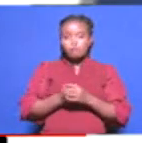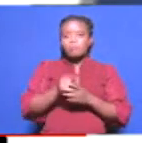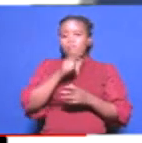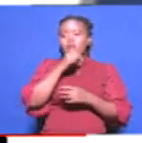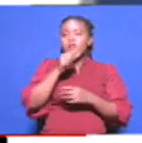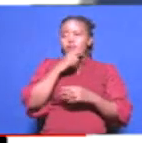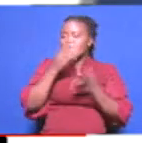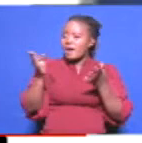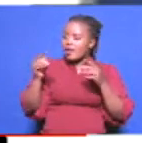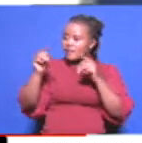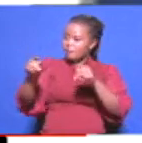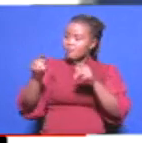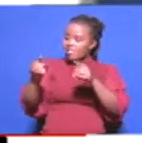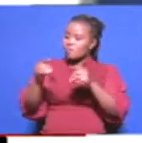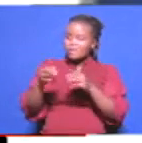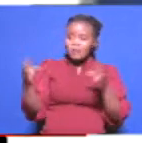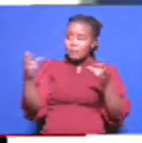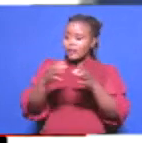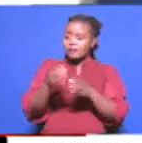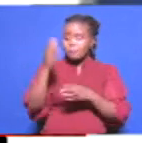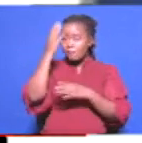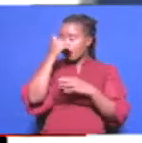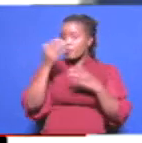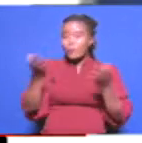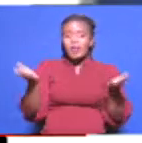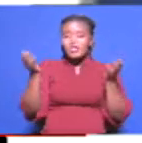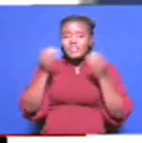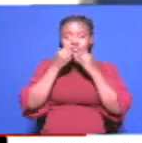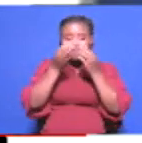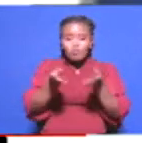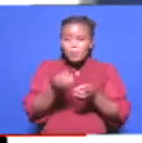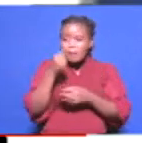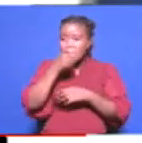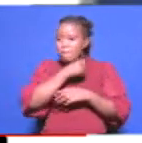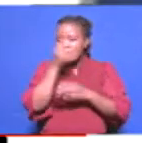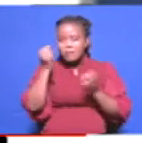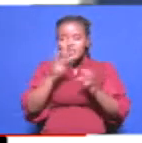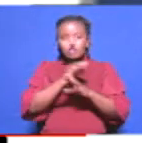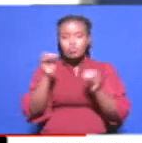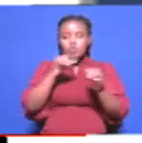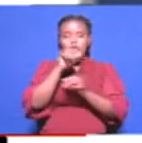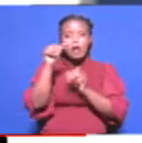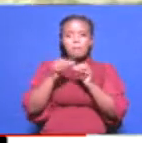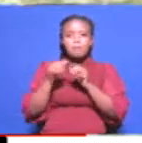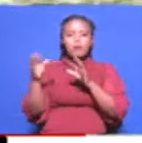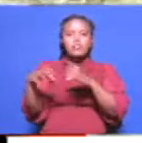the party of keeping him and his supporters in the dark on the party primaries.